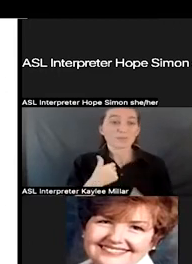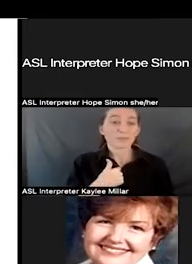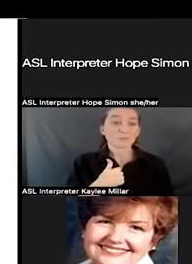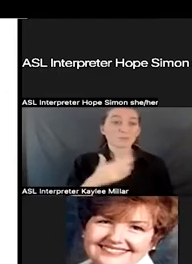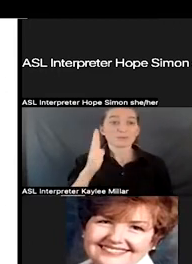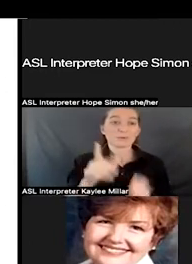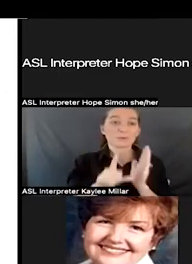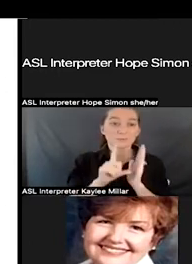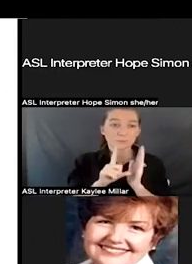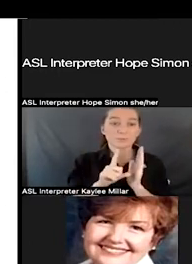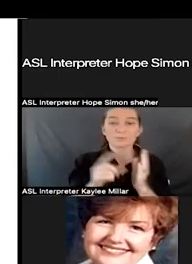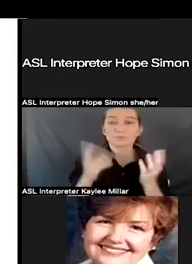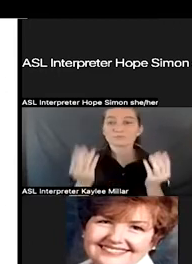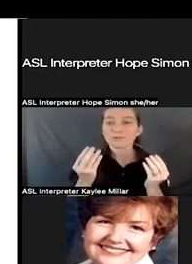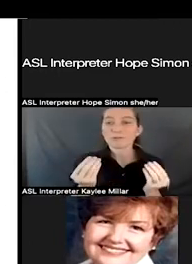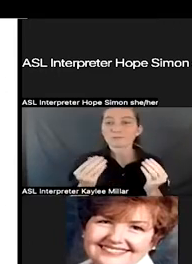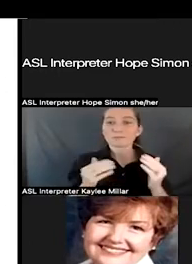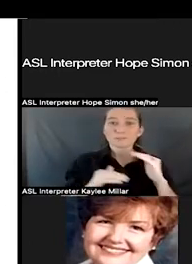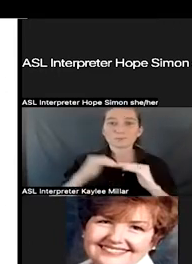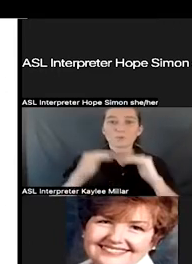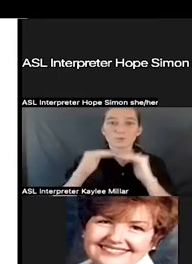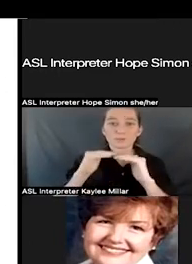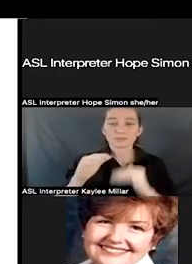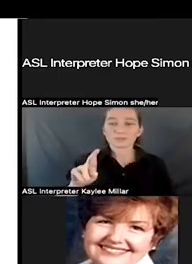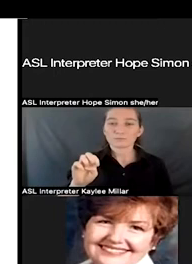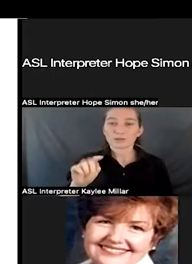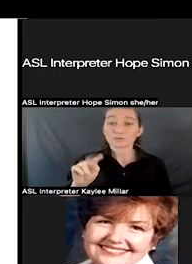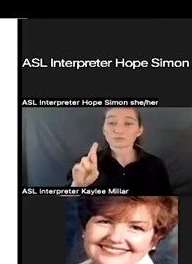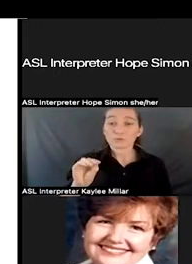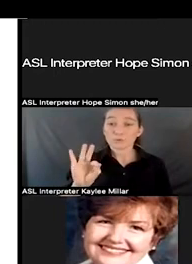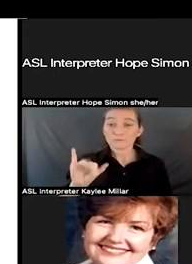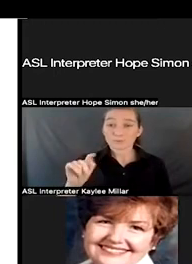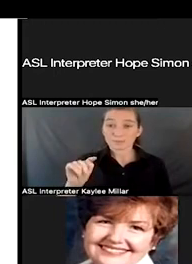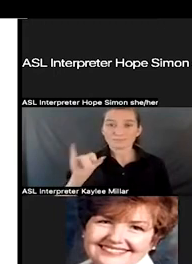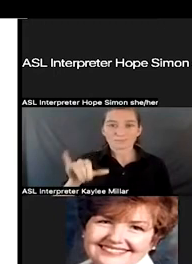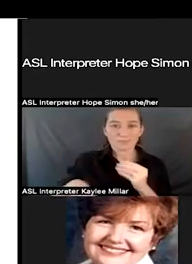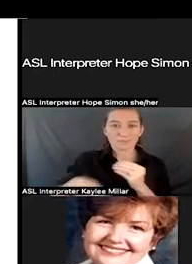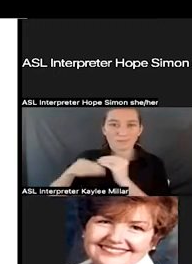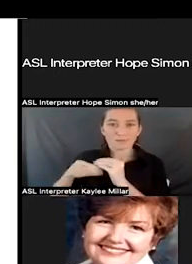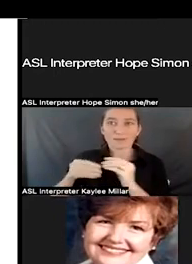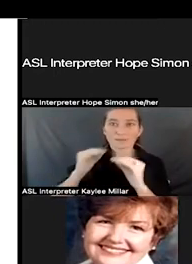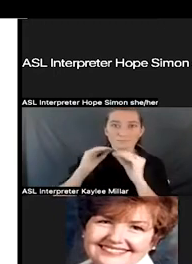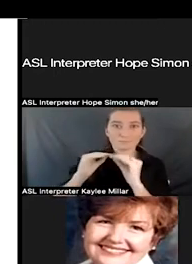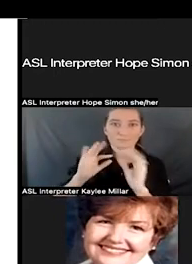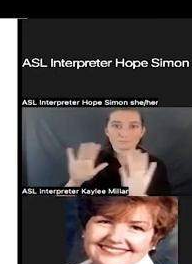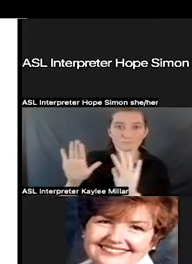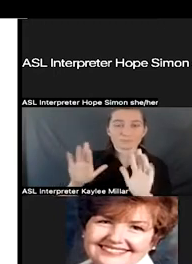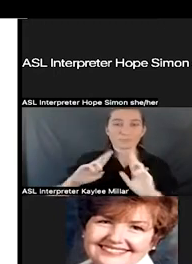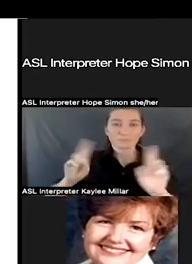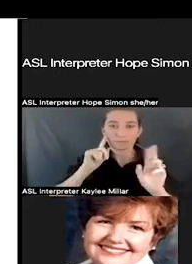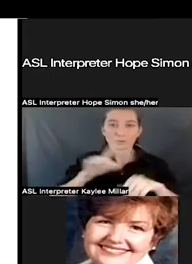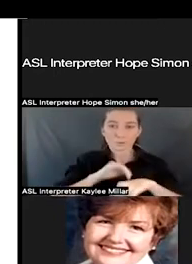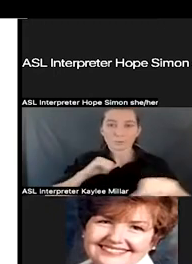retrofits. And soft stories are some of the buildings that you see, like where the garage may be underneath or something like that. But we'll learn more about